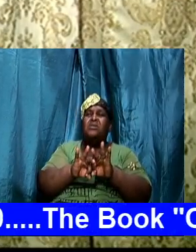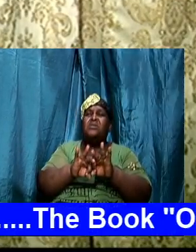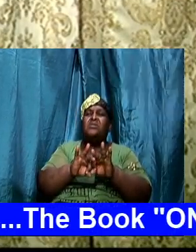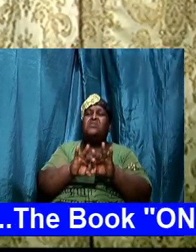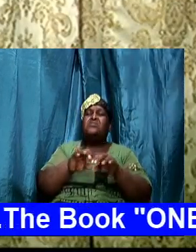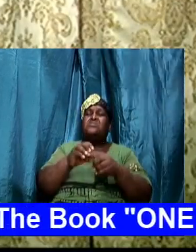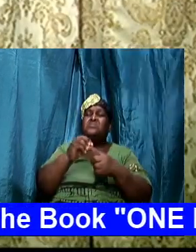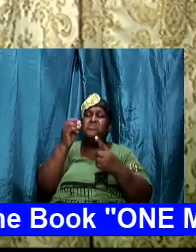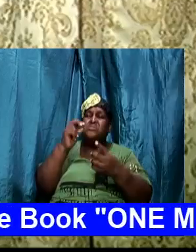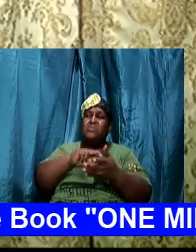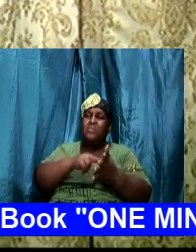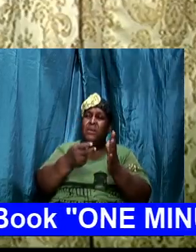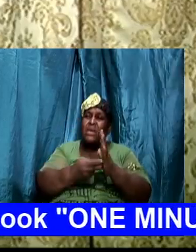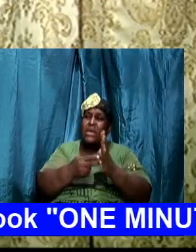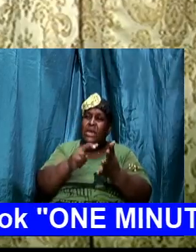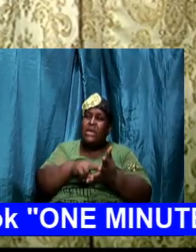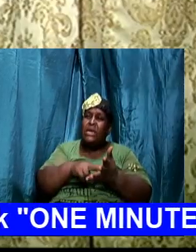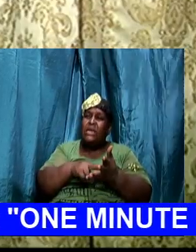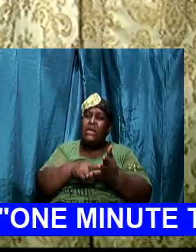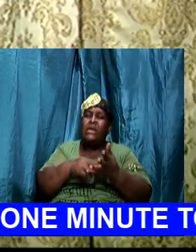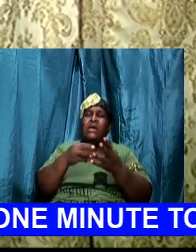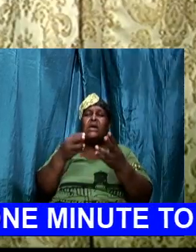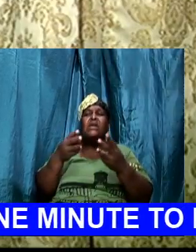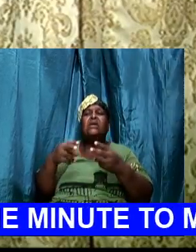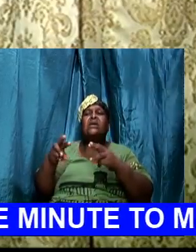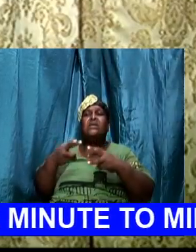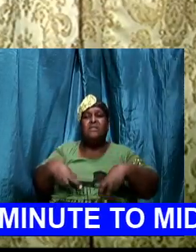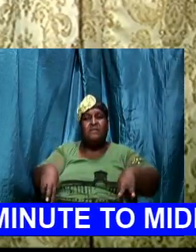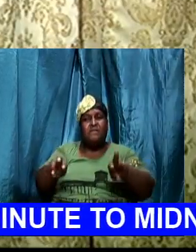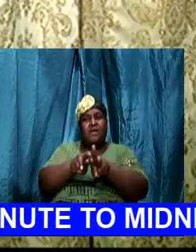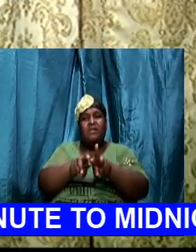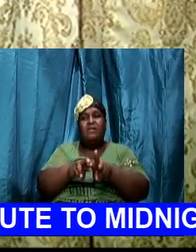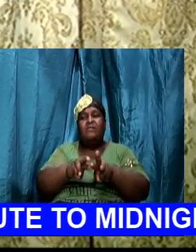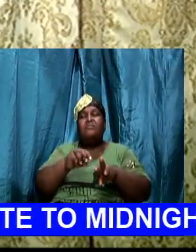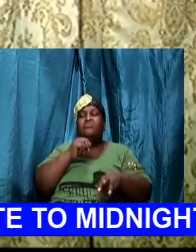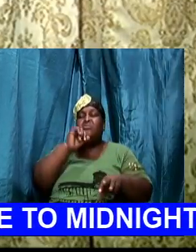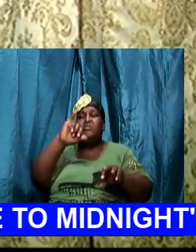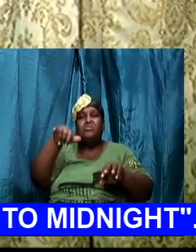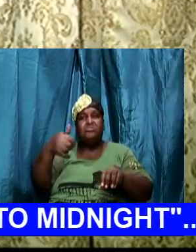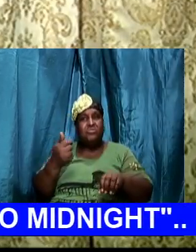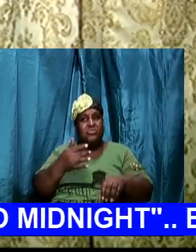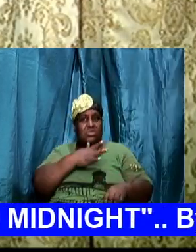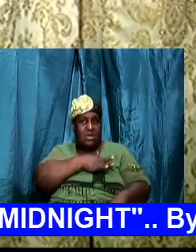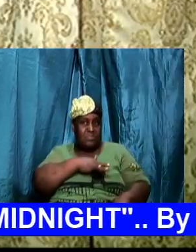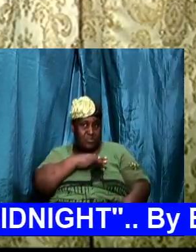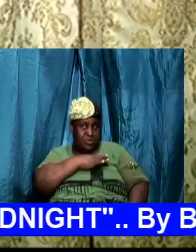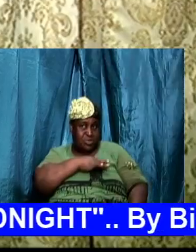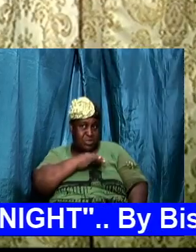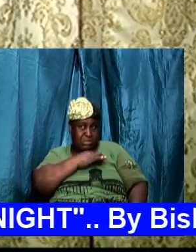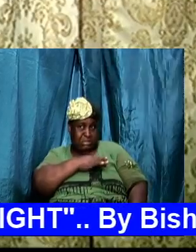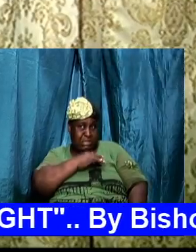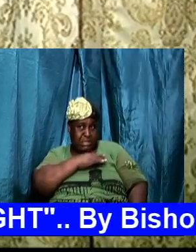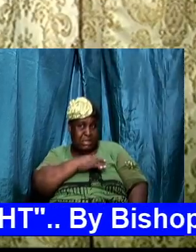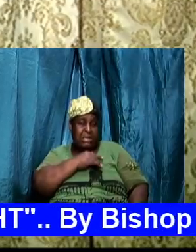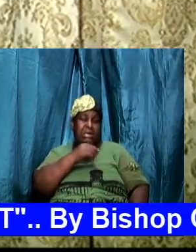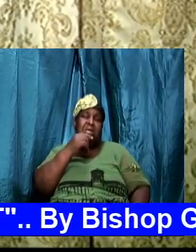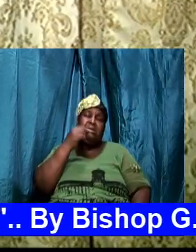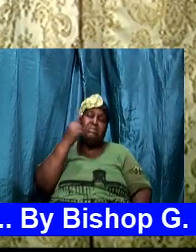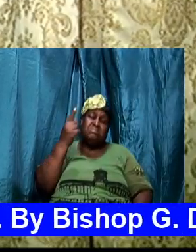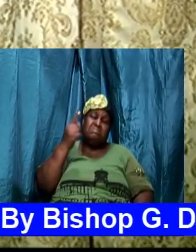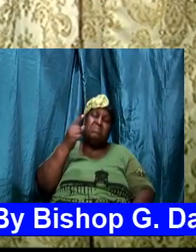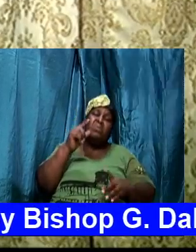value of not just appreciating how